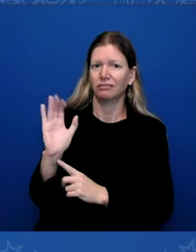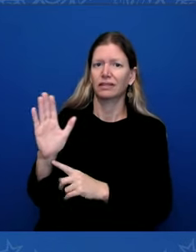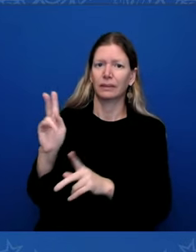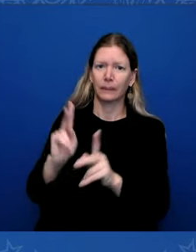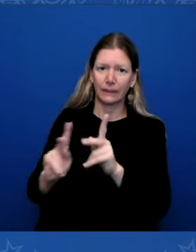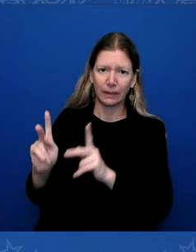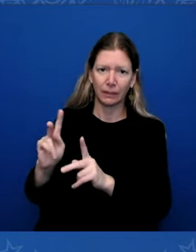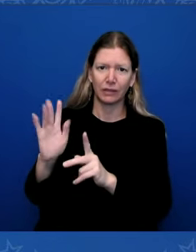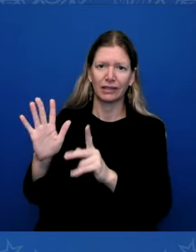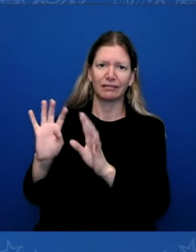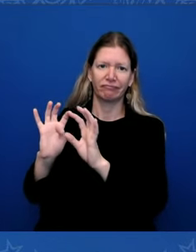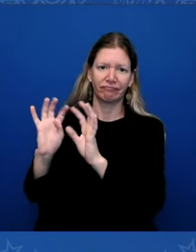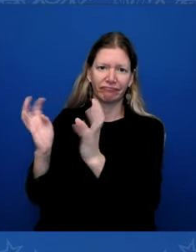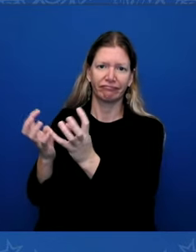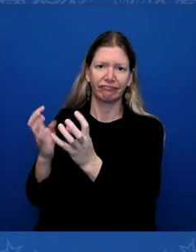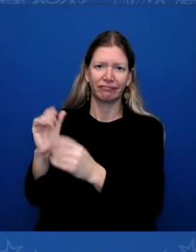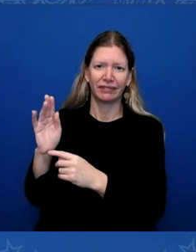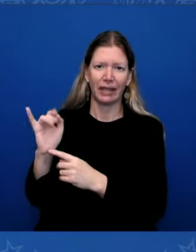here